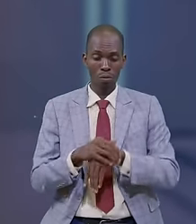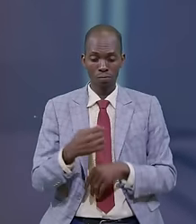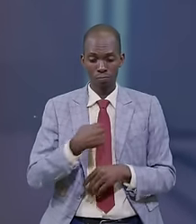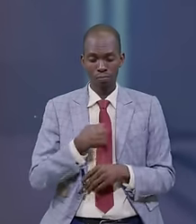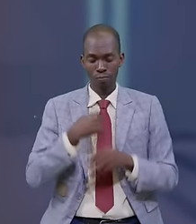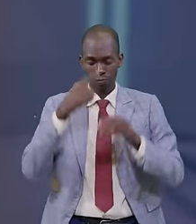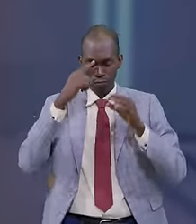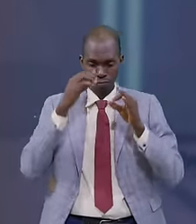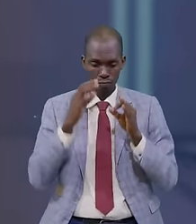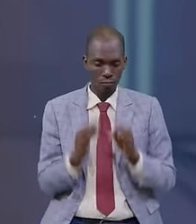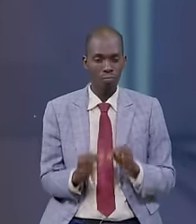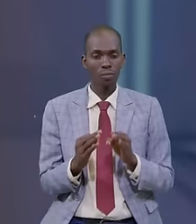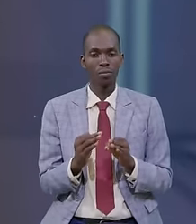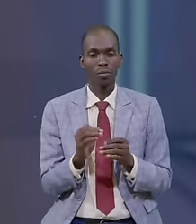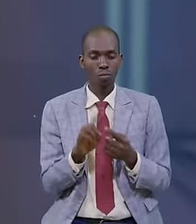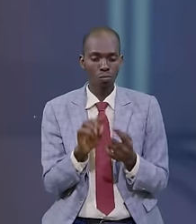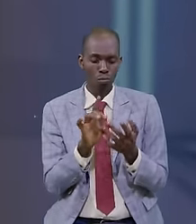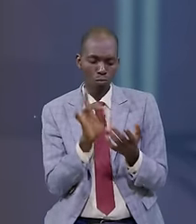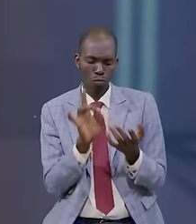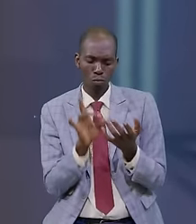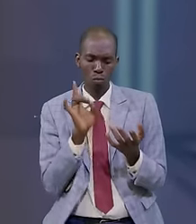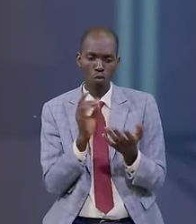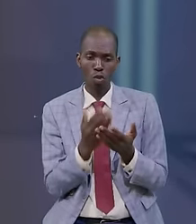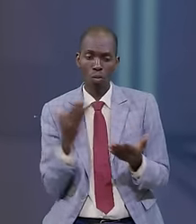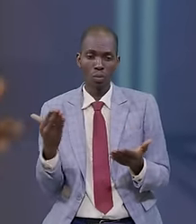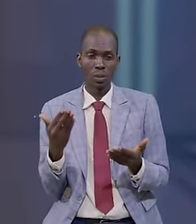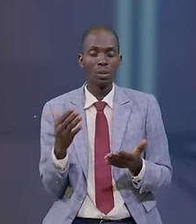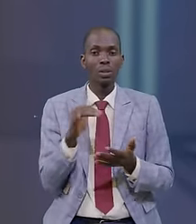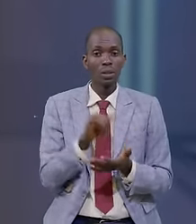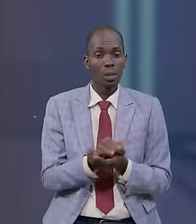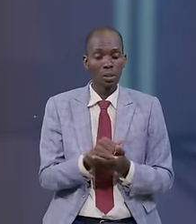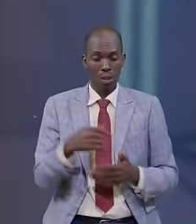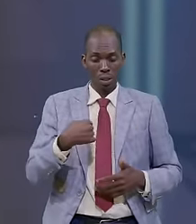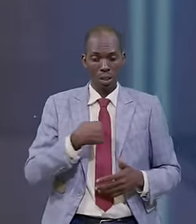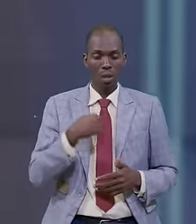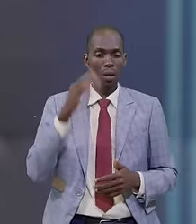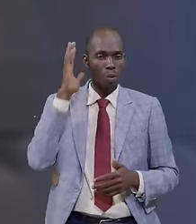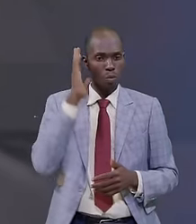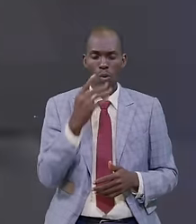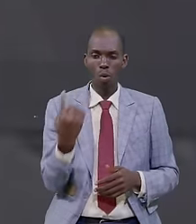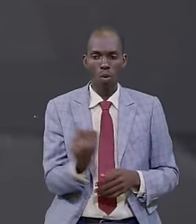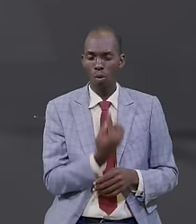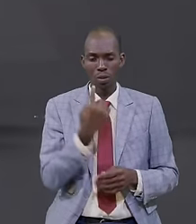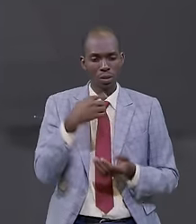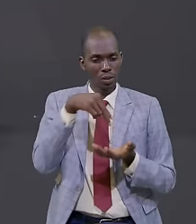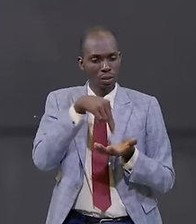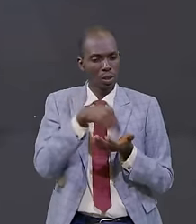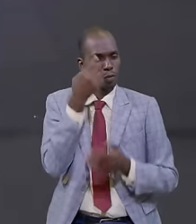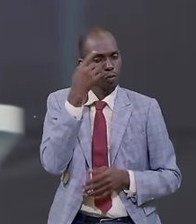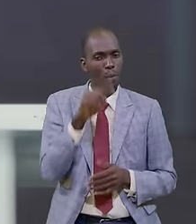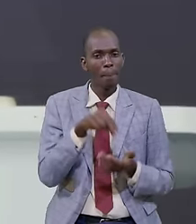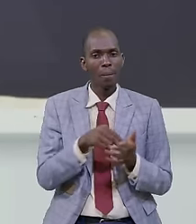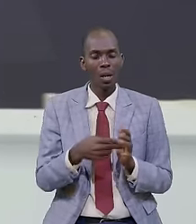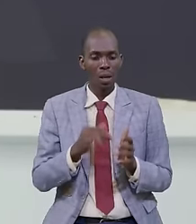something that I am standing for. Because if you don't stand for something,